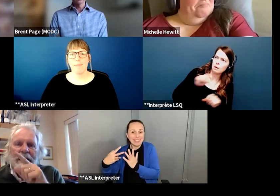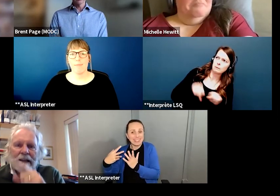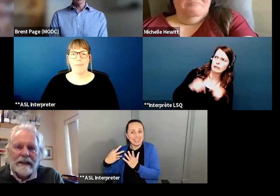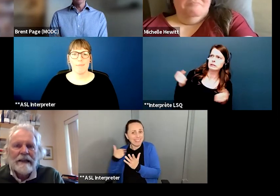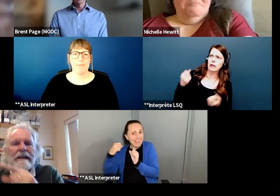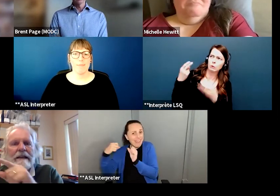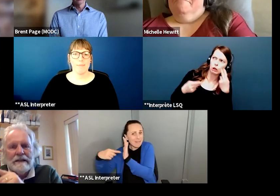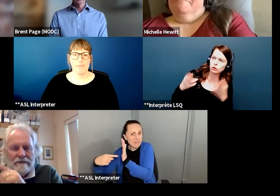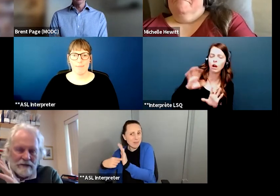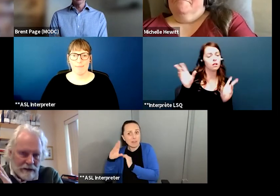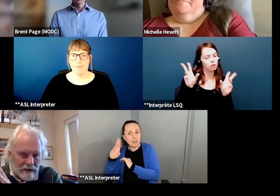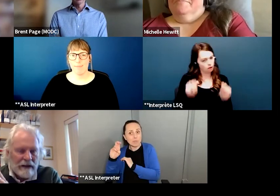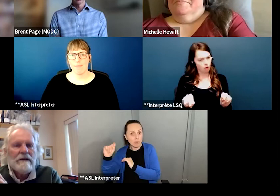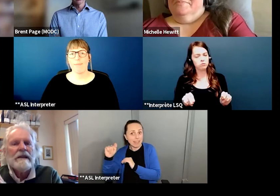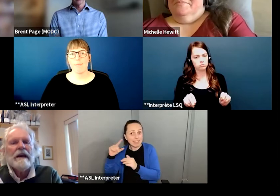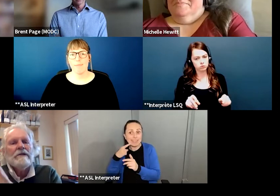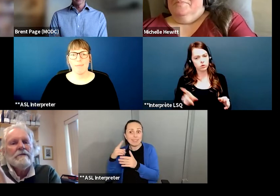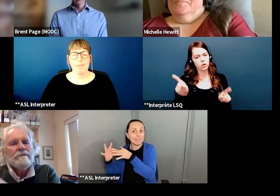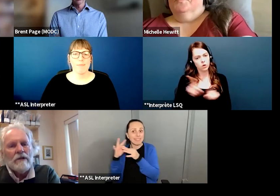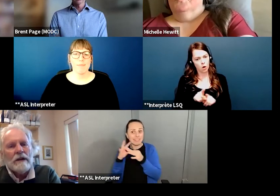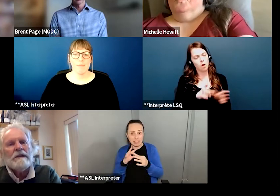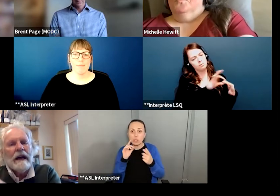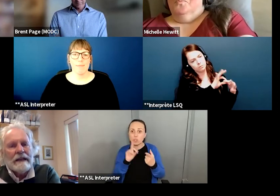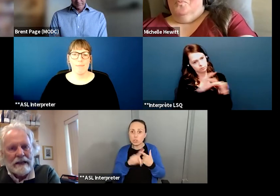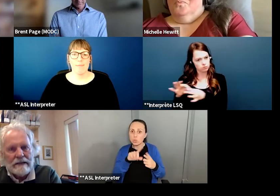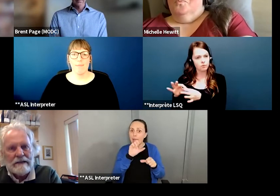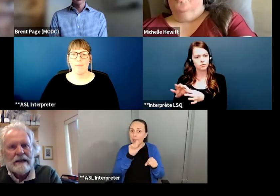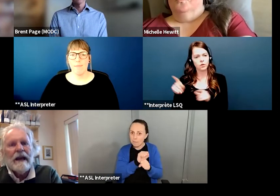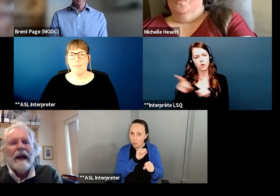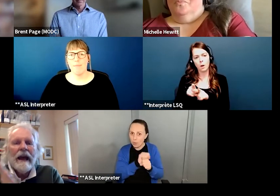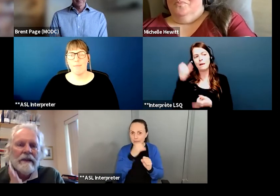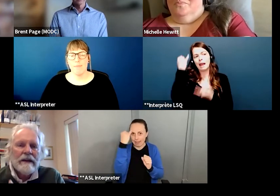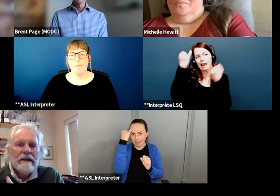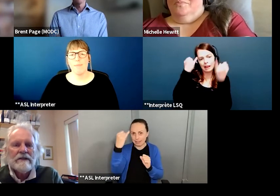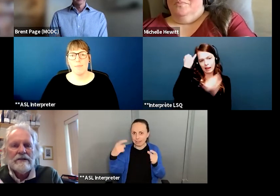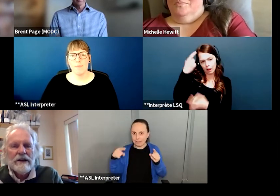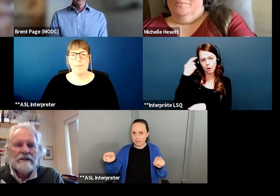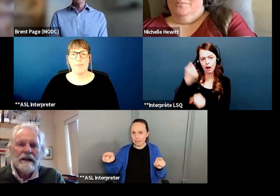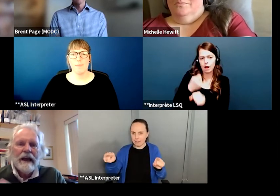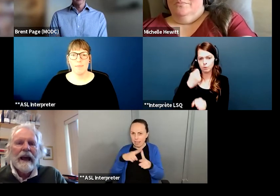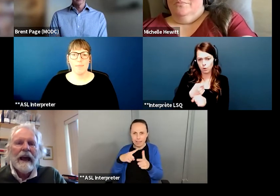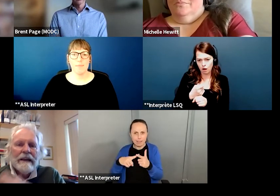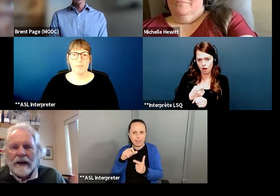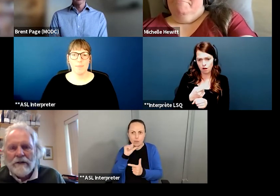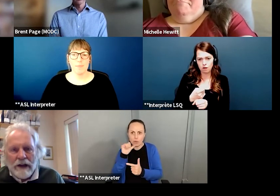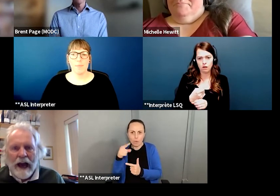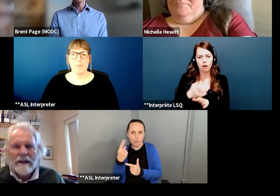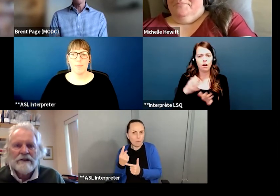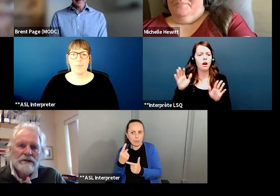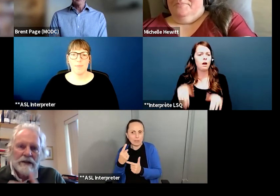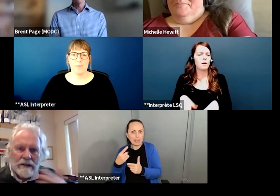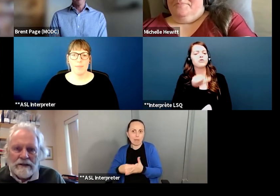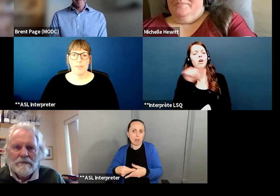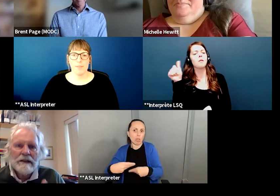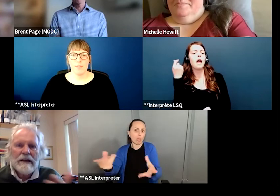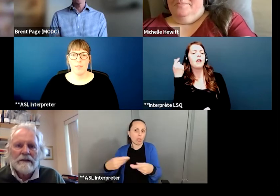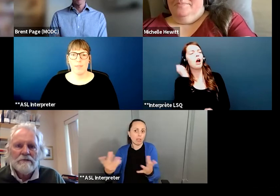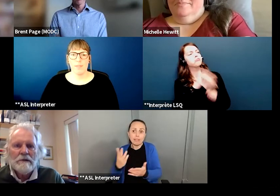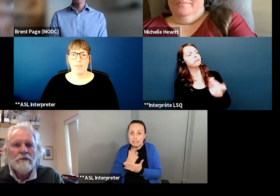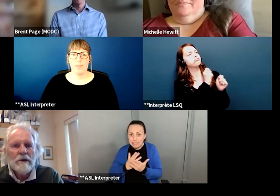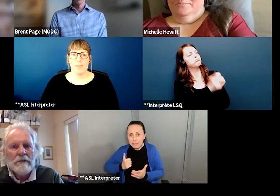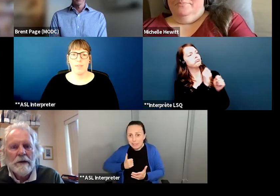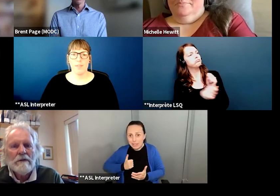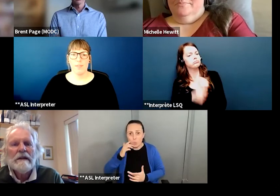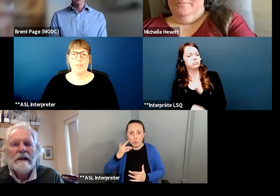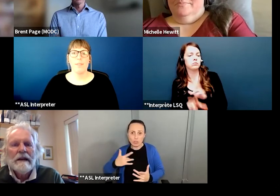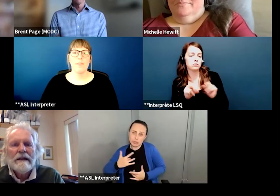said, you link it to the extent we can to employment ideas, and then it isn't just handing out cash, which again, some Canadians will